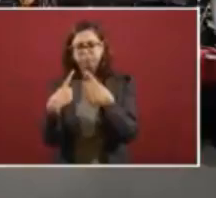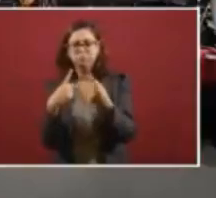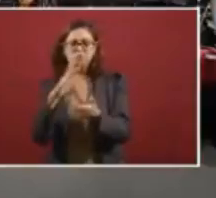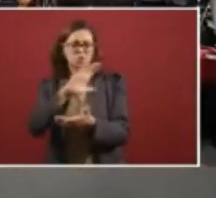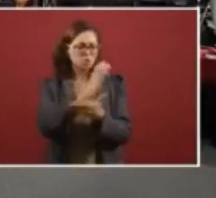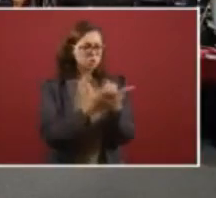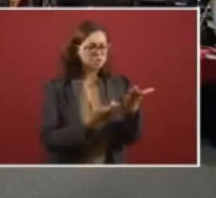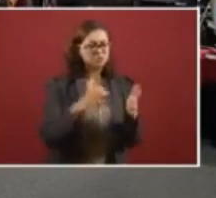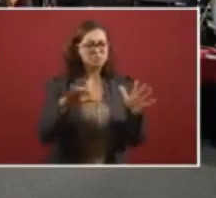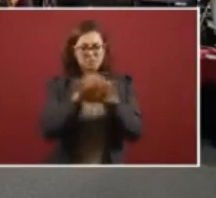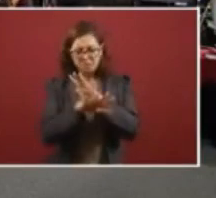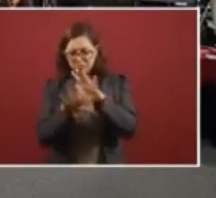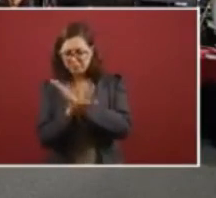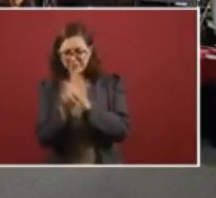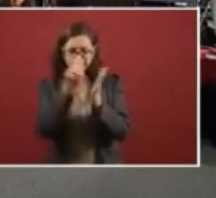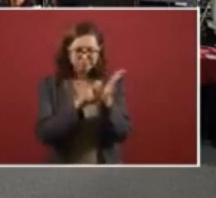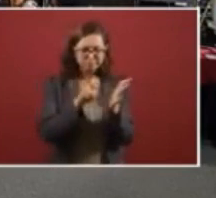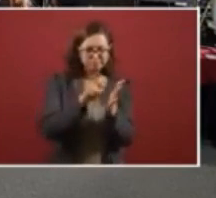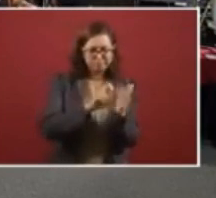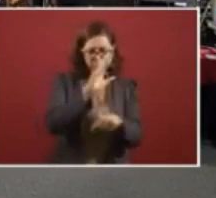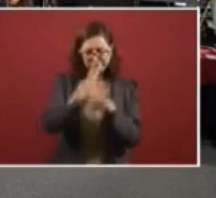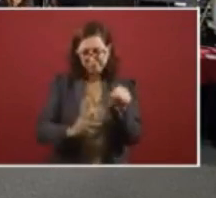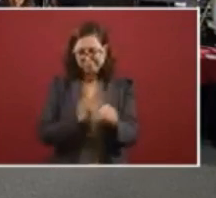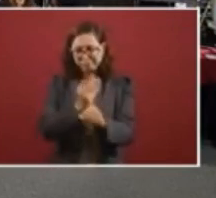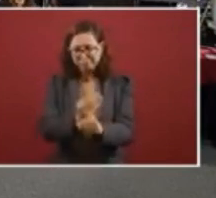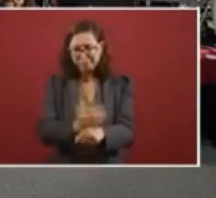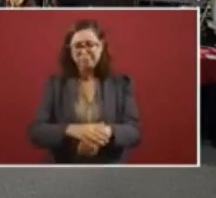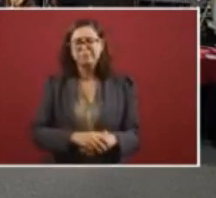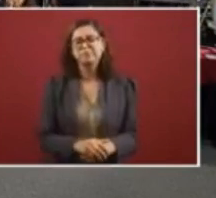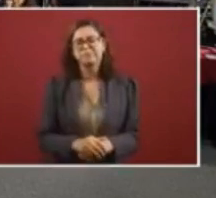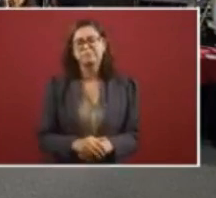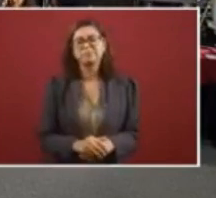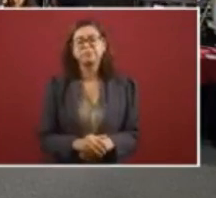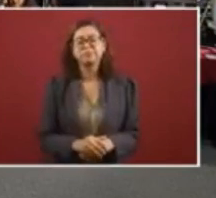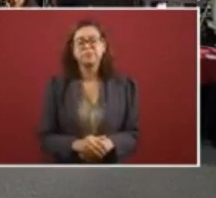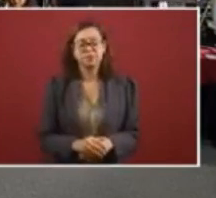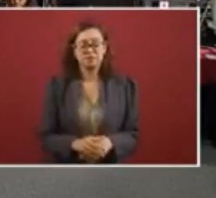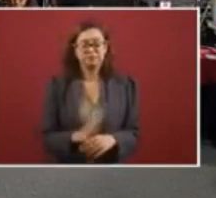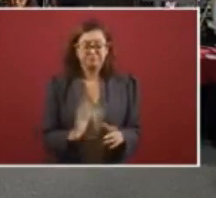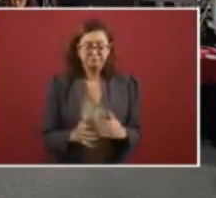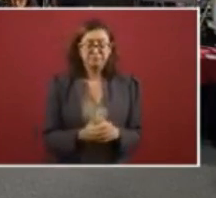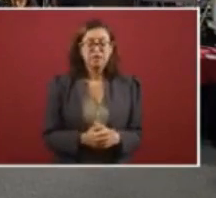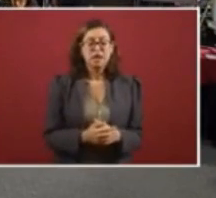So regarding the renegotiations for the conditions,